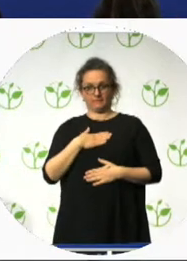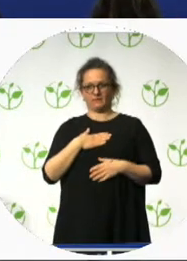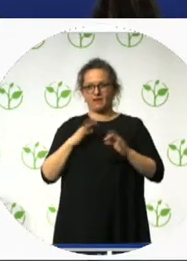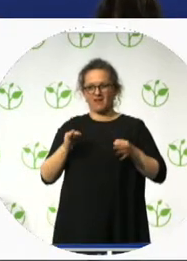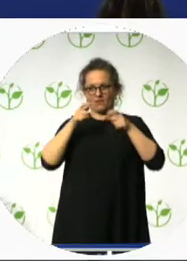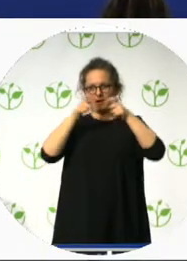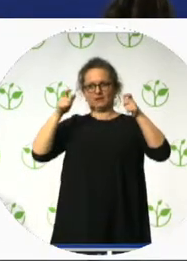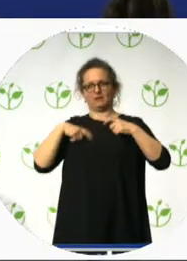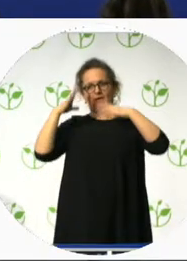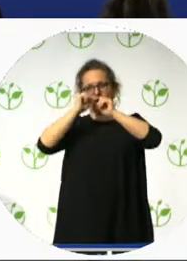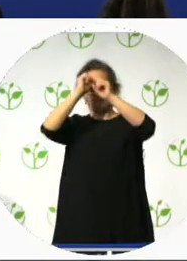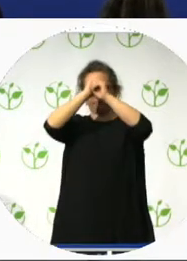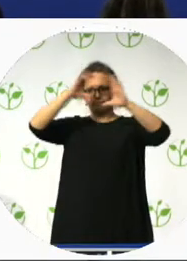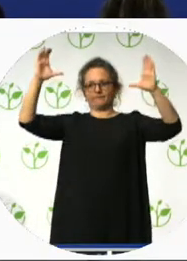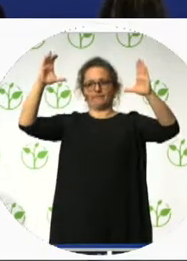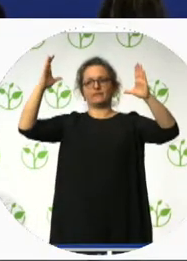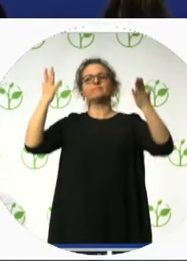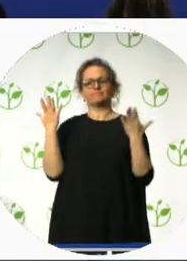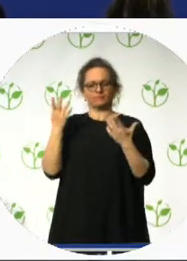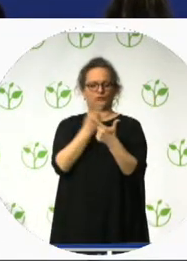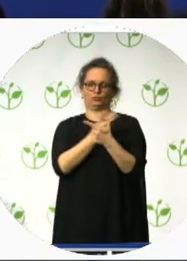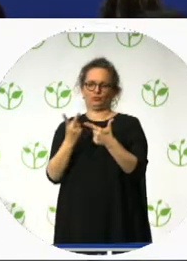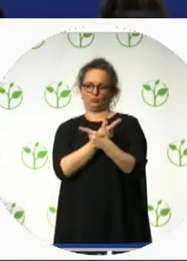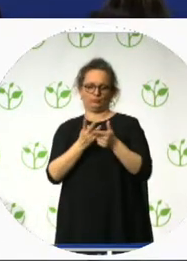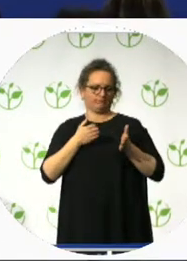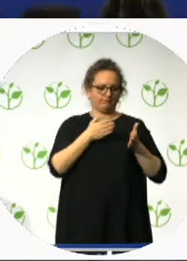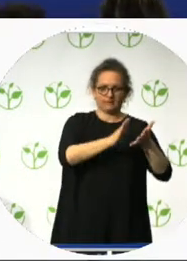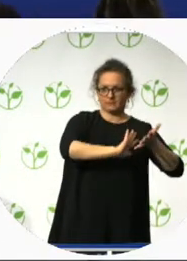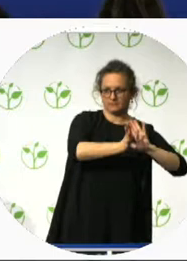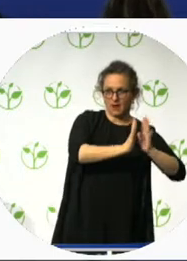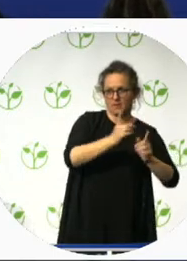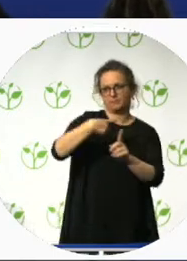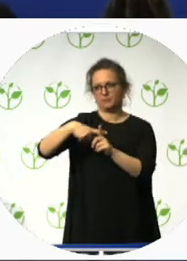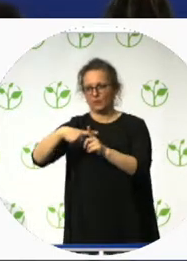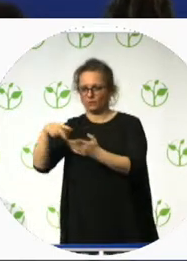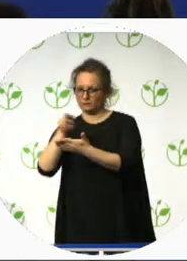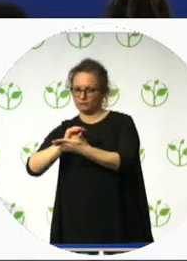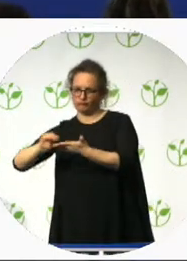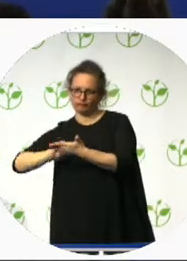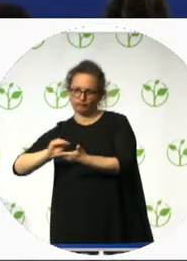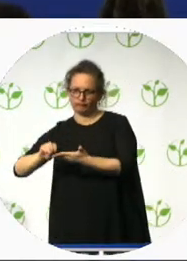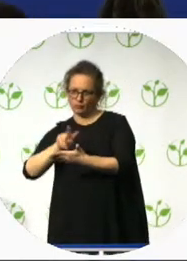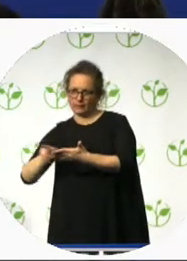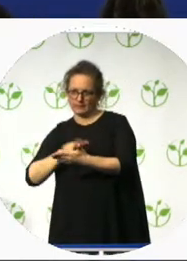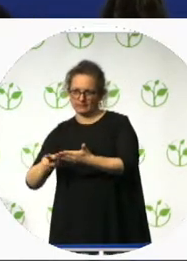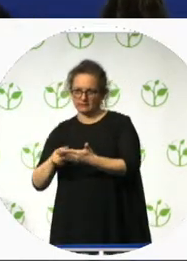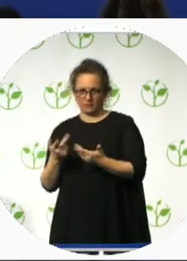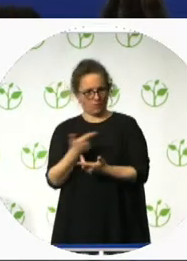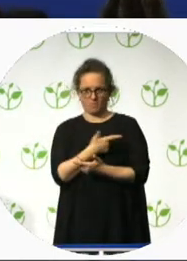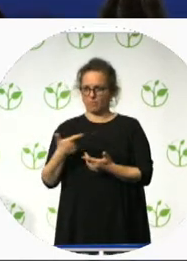Our idea is that we just give them sign language and